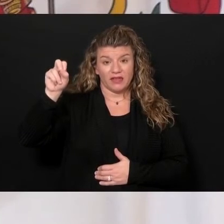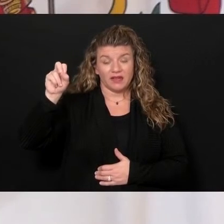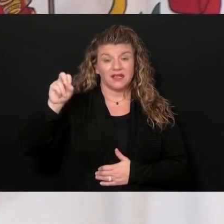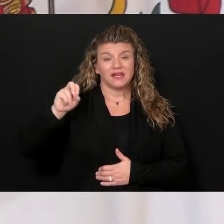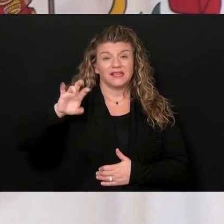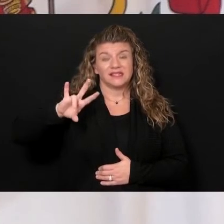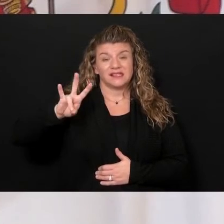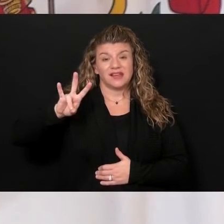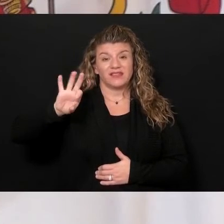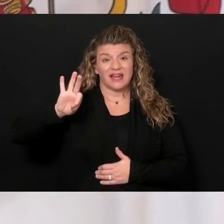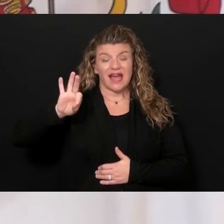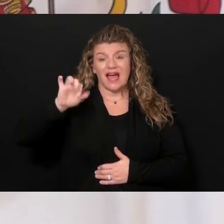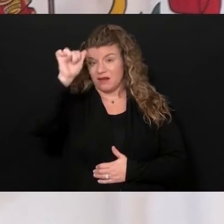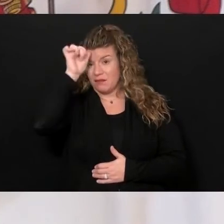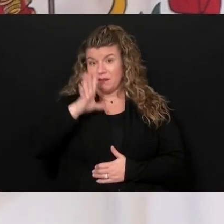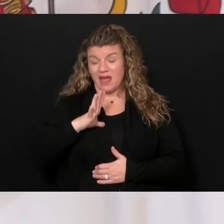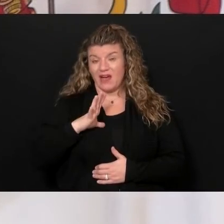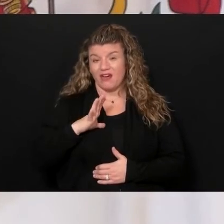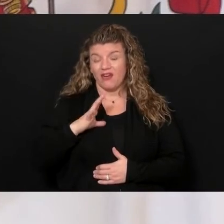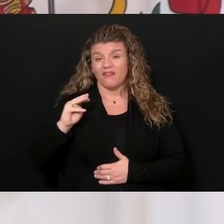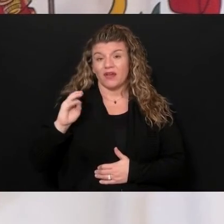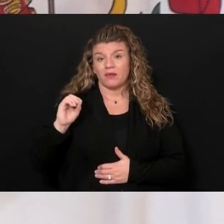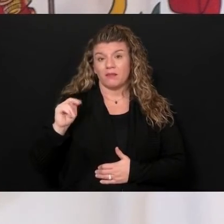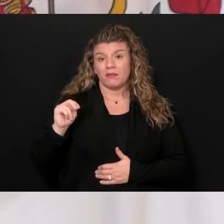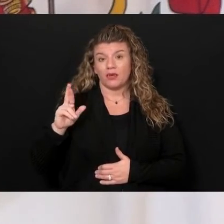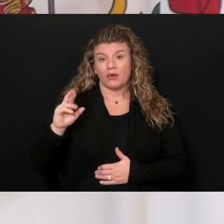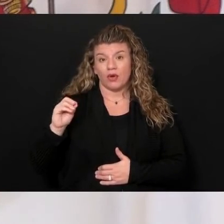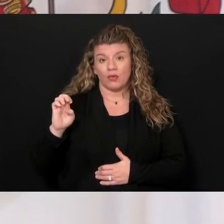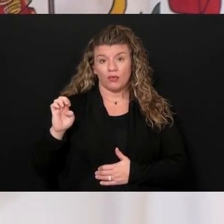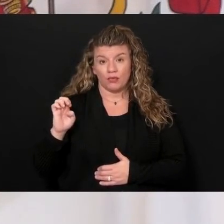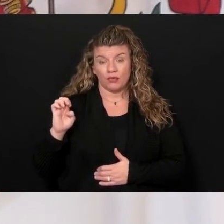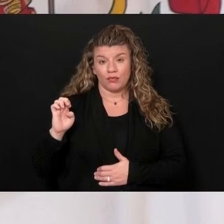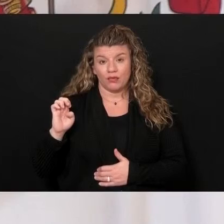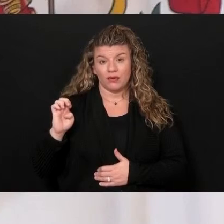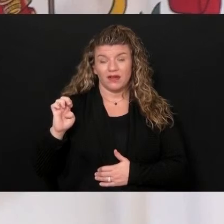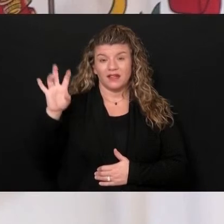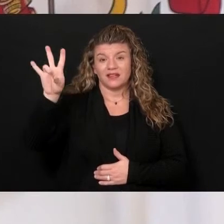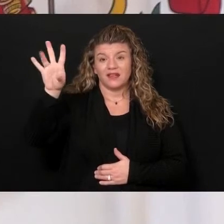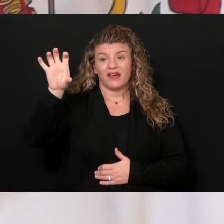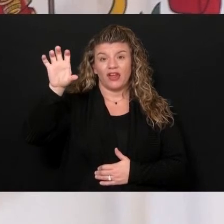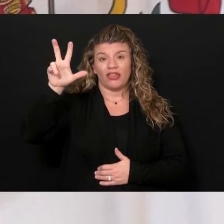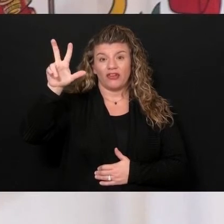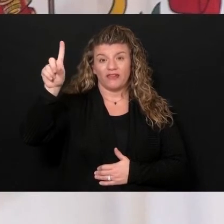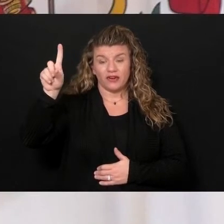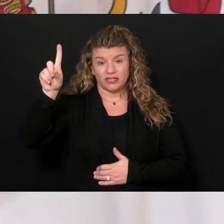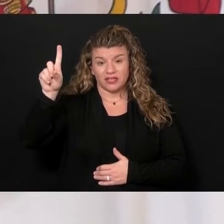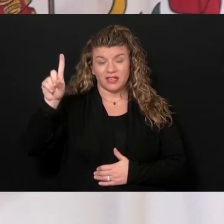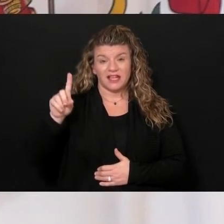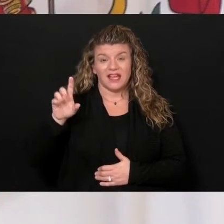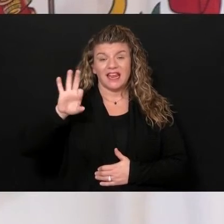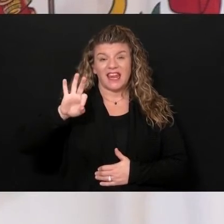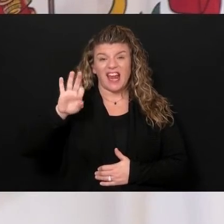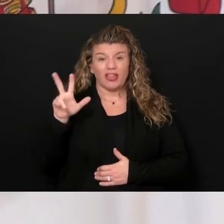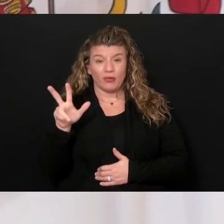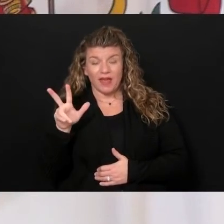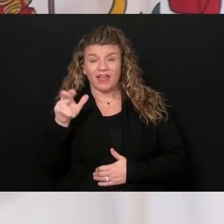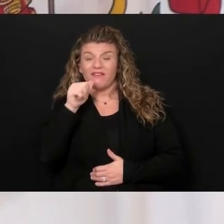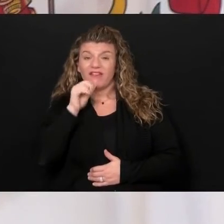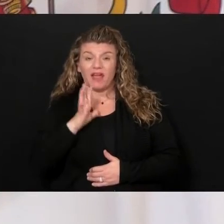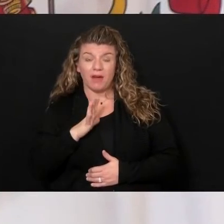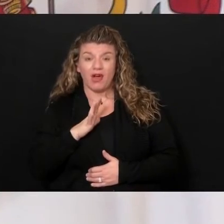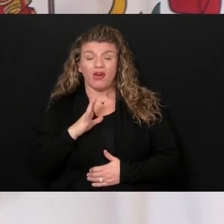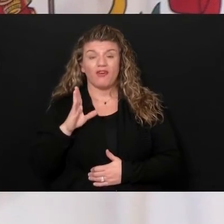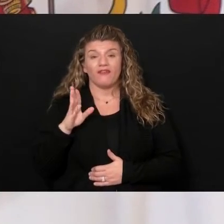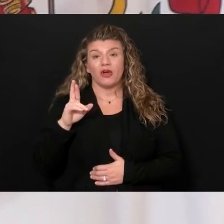is a 79-year-old male from Monroe County. Our 731st death is a 93-year-old female